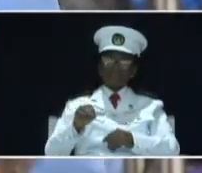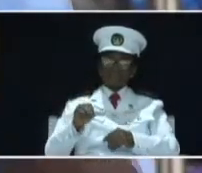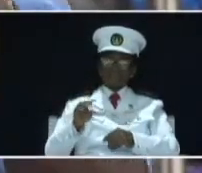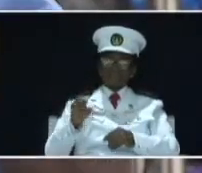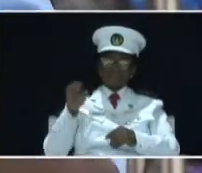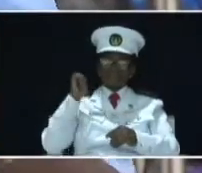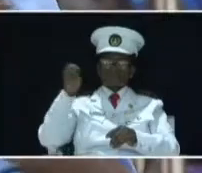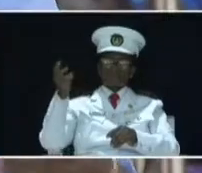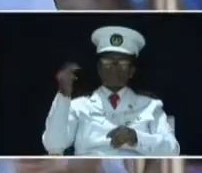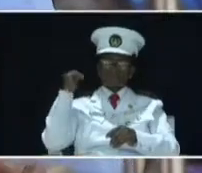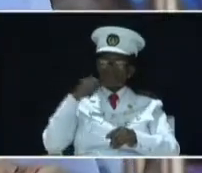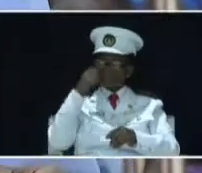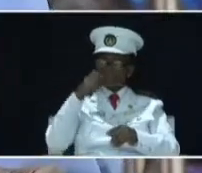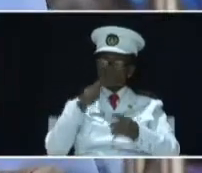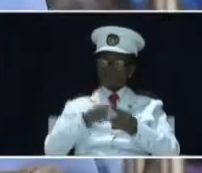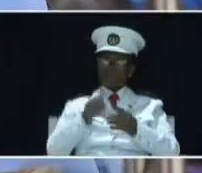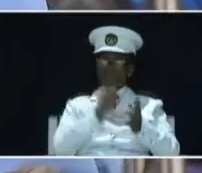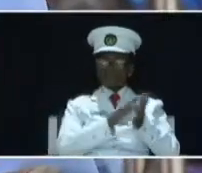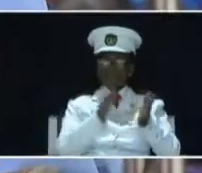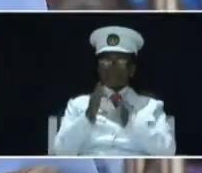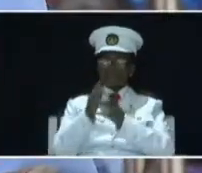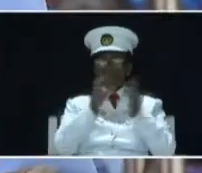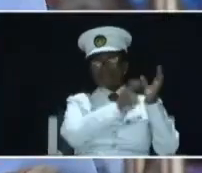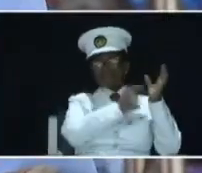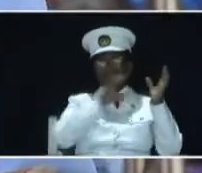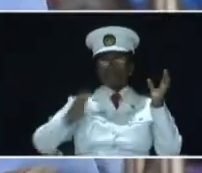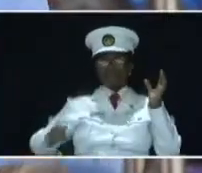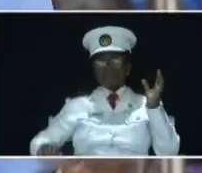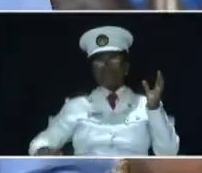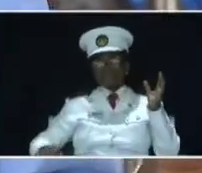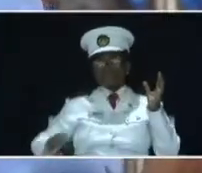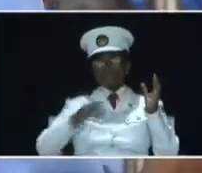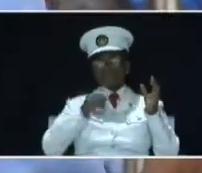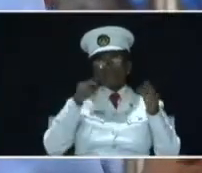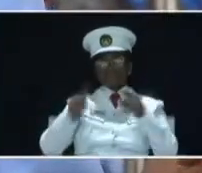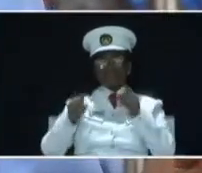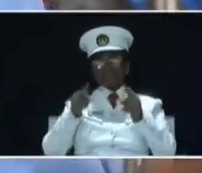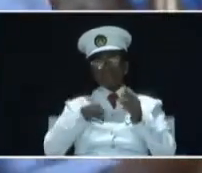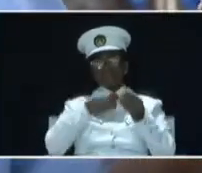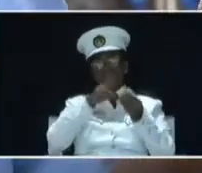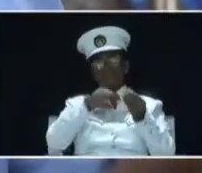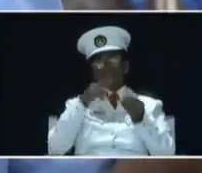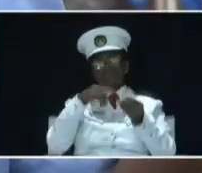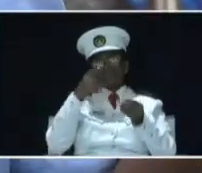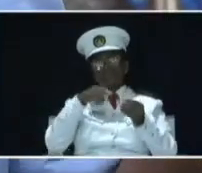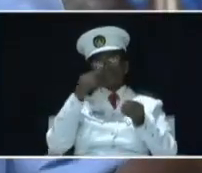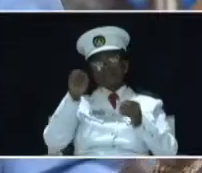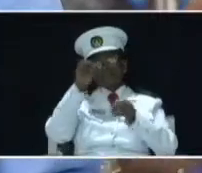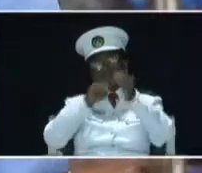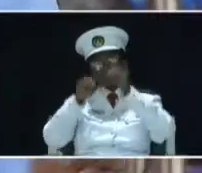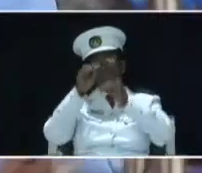29. He was speaking to Jesus Christ, and the people around said, "Oh,